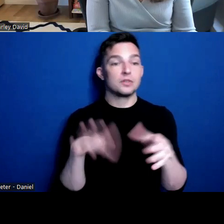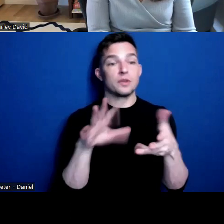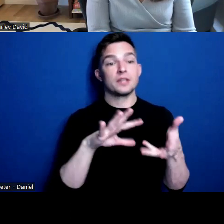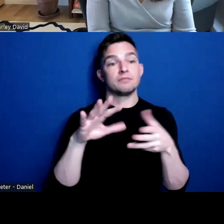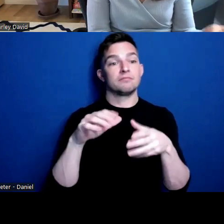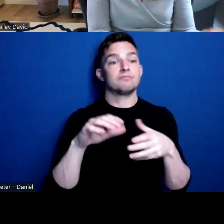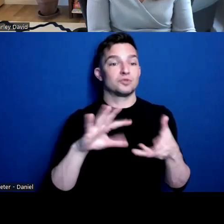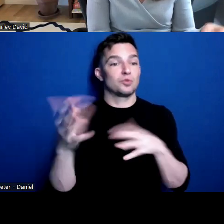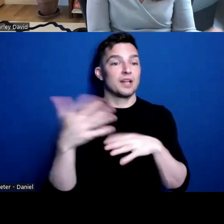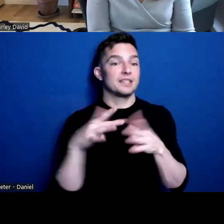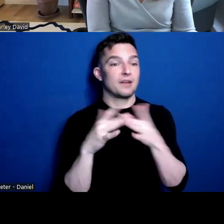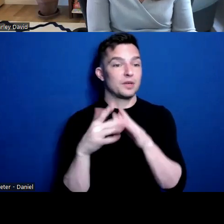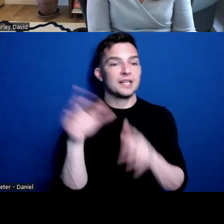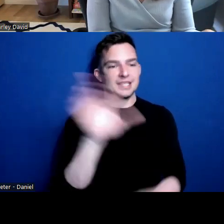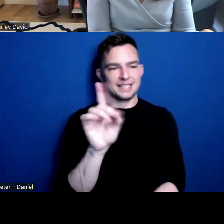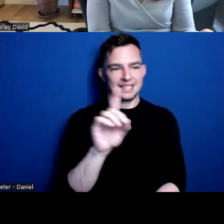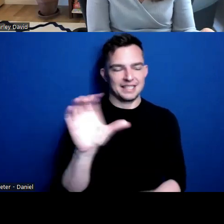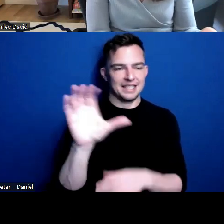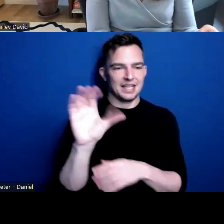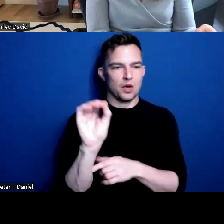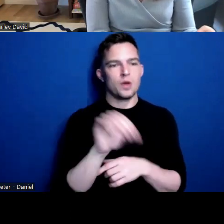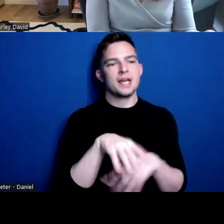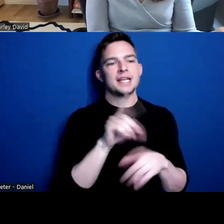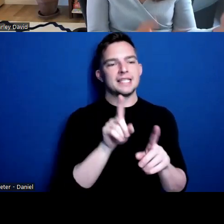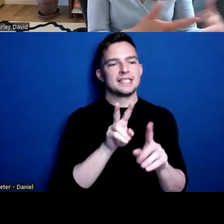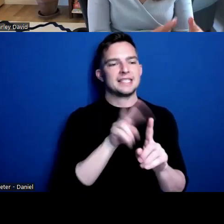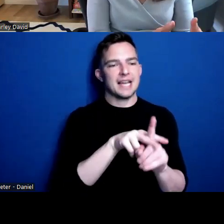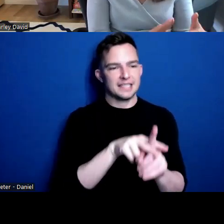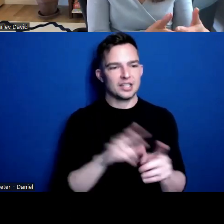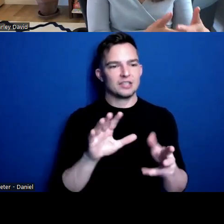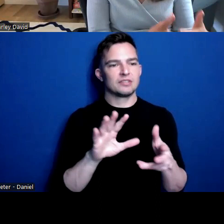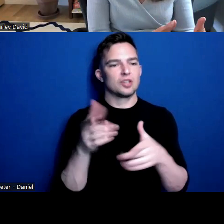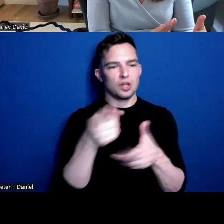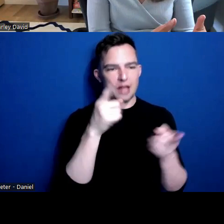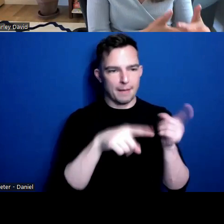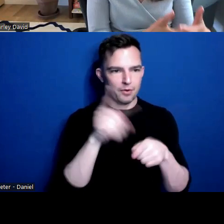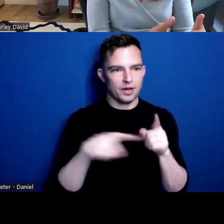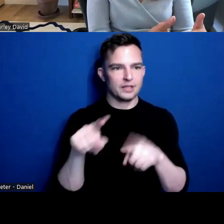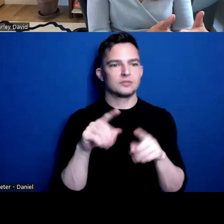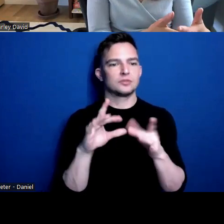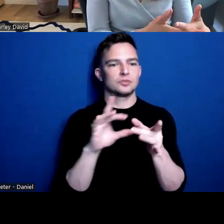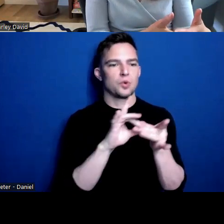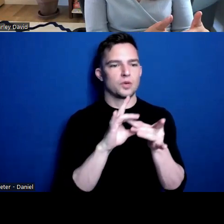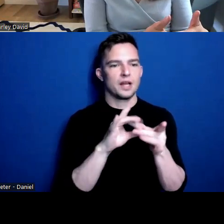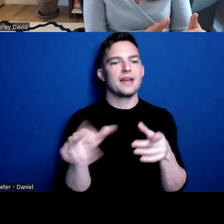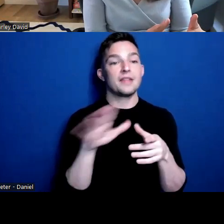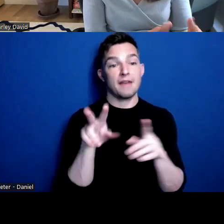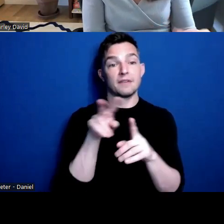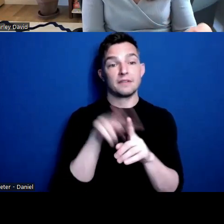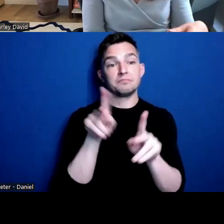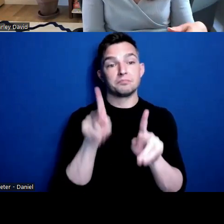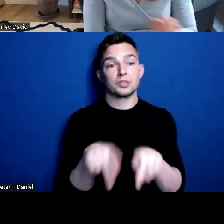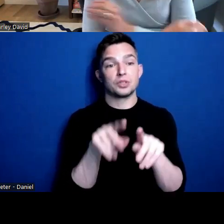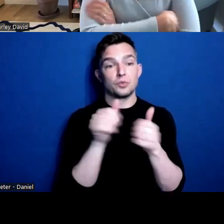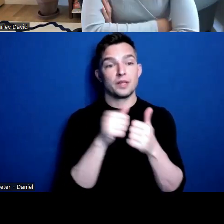a DCO, a designated collaborating organization, and they have a partnership with the CCBHC to make sure that